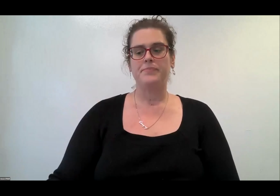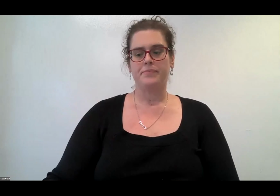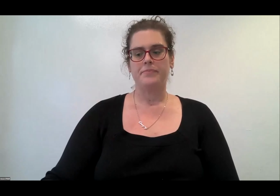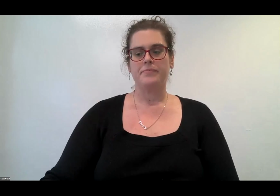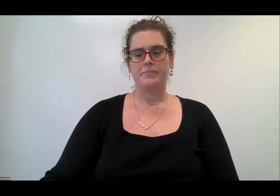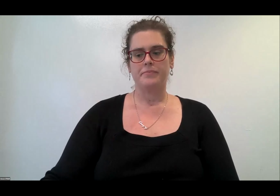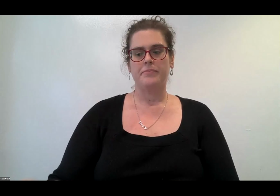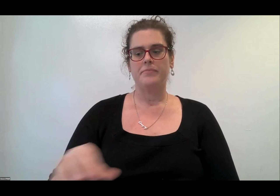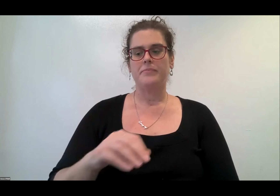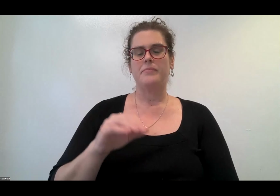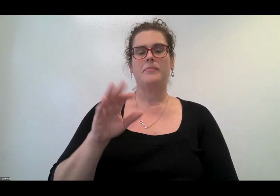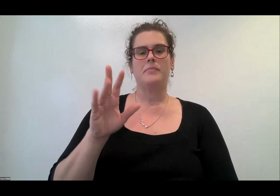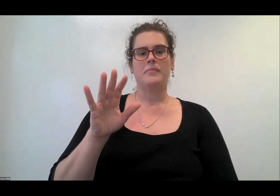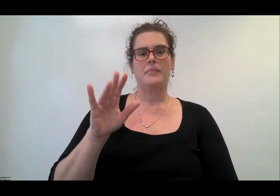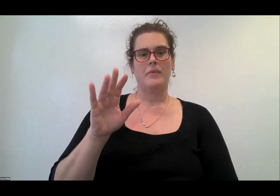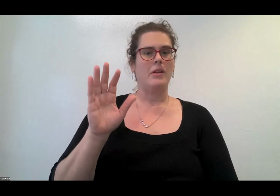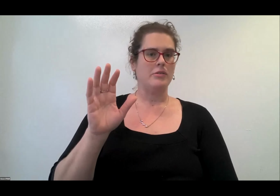Sunday the 24th.